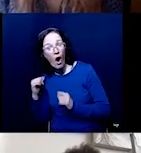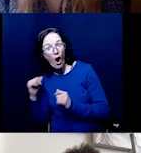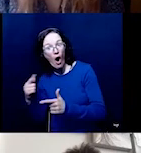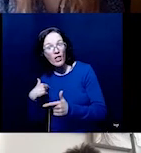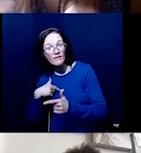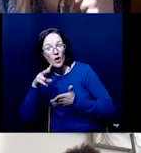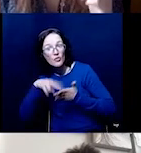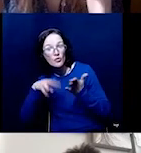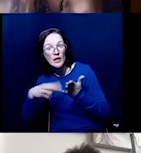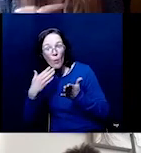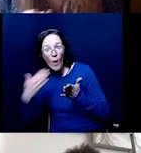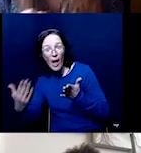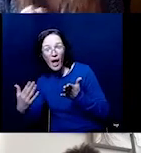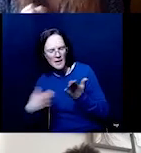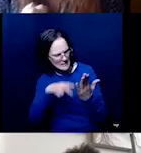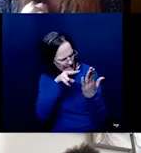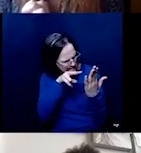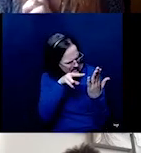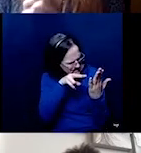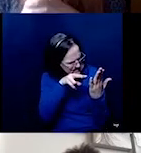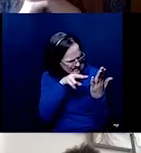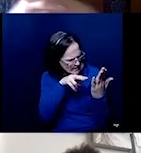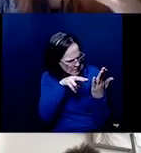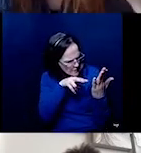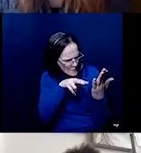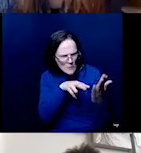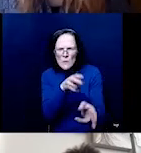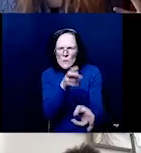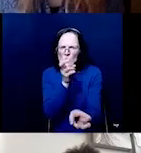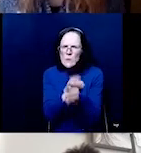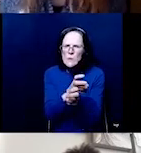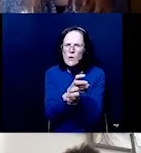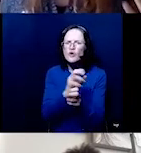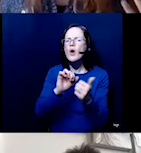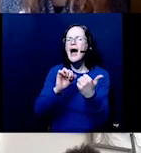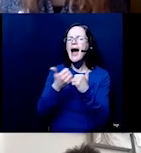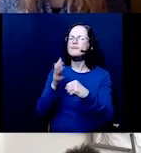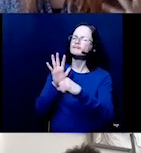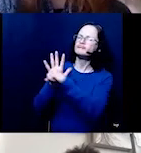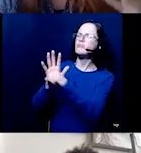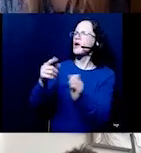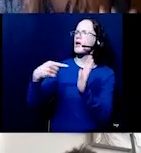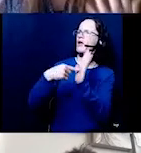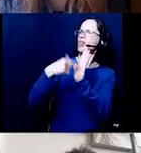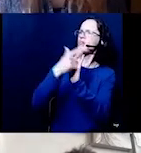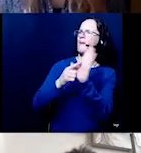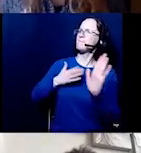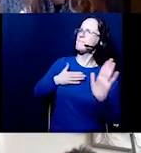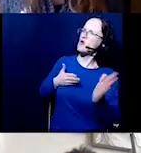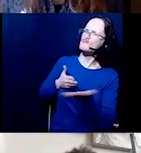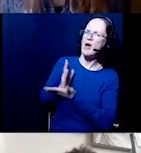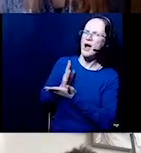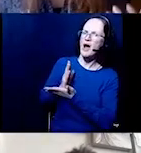reading this, and so when you have difficulties understanding these rights because it's so difficult